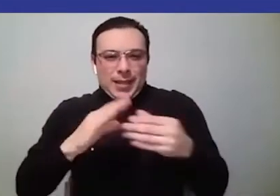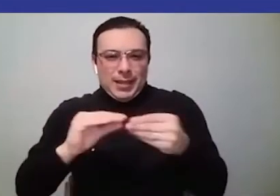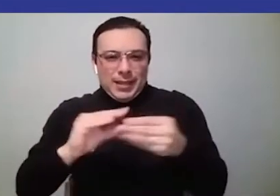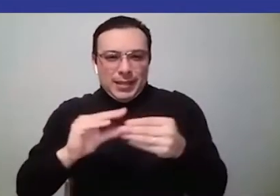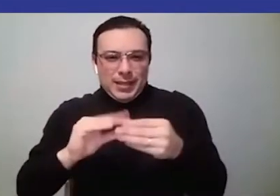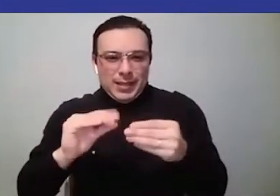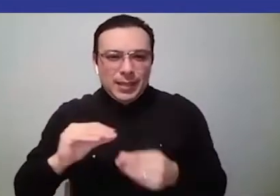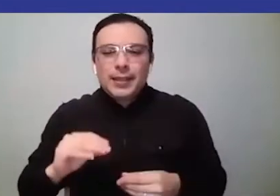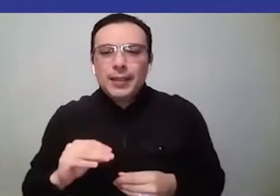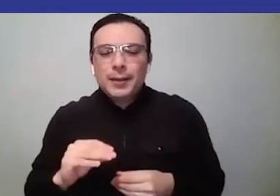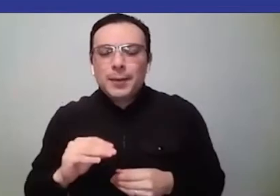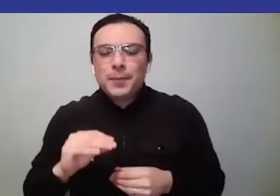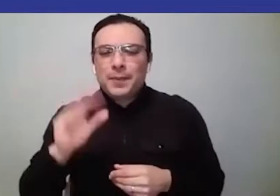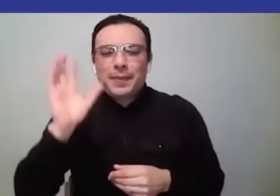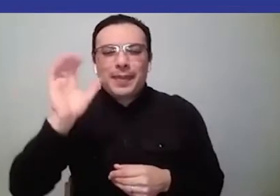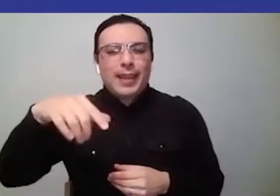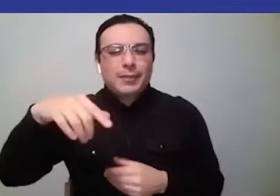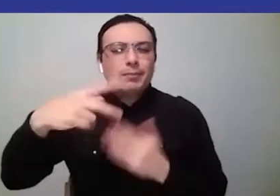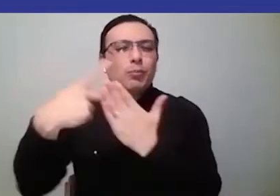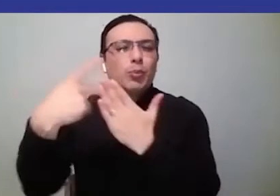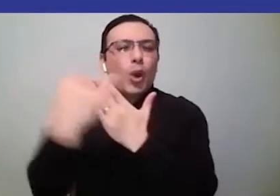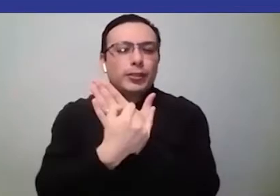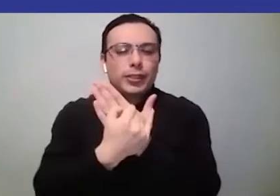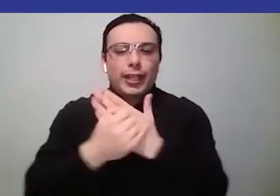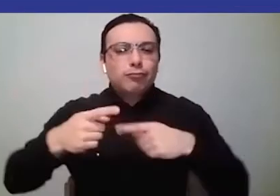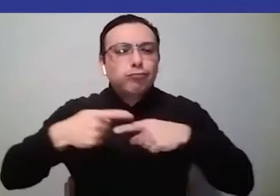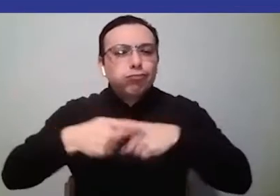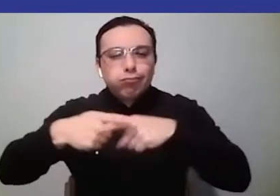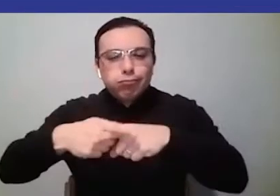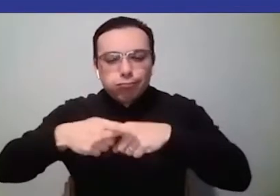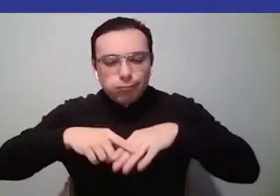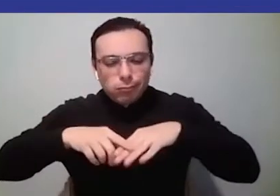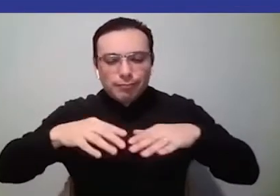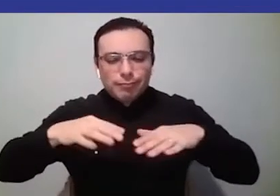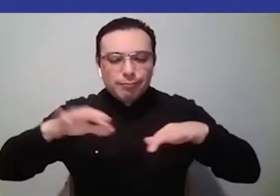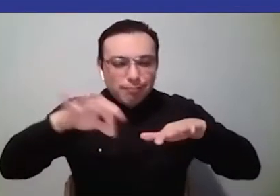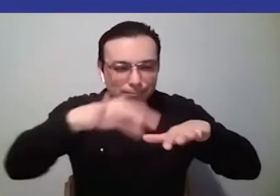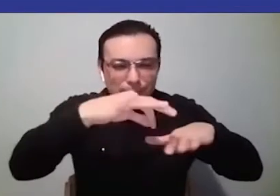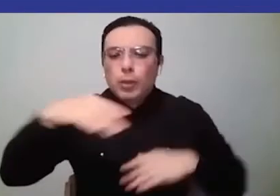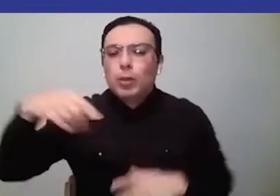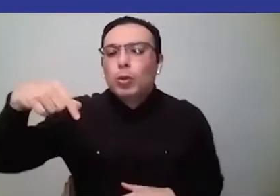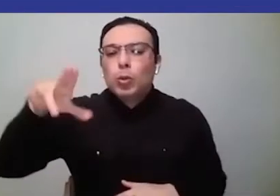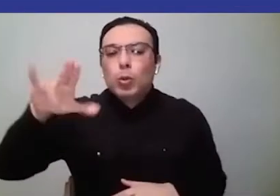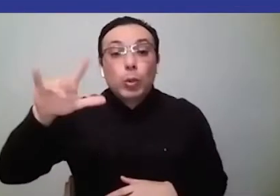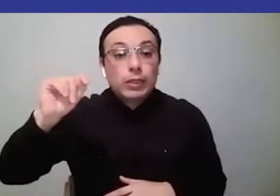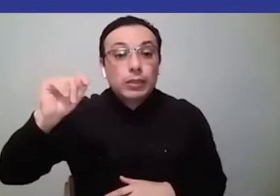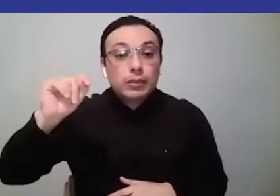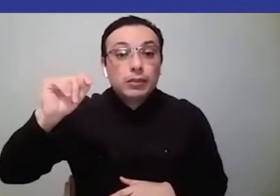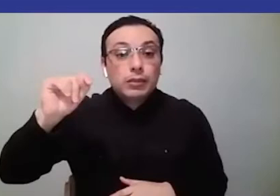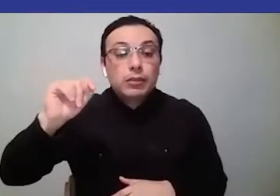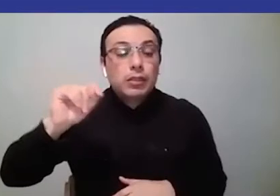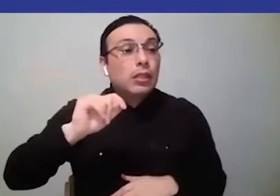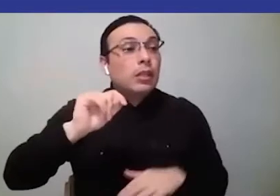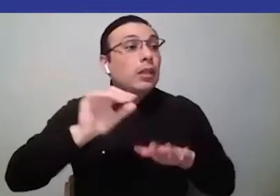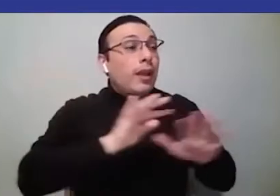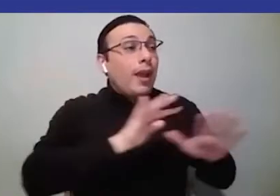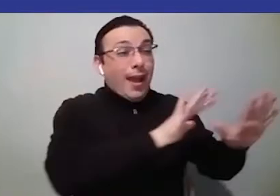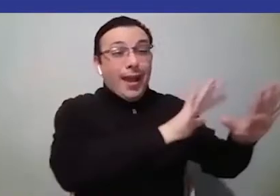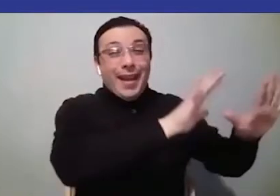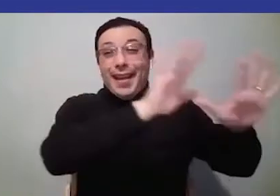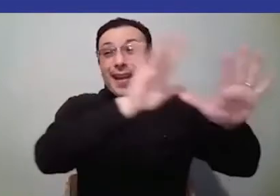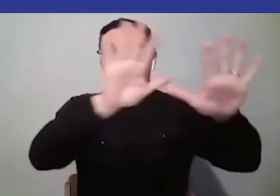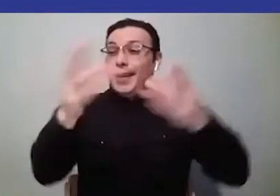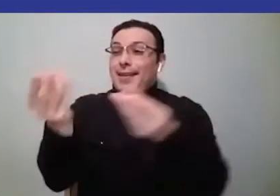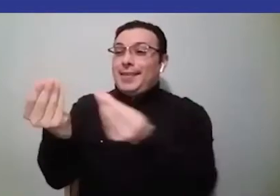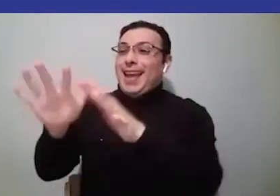the quilt project brought us to tour in what is called Chicago. And as